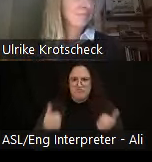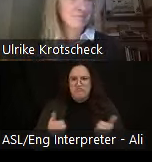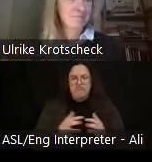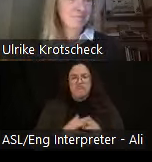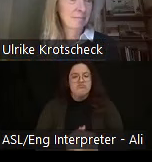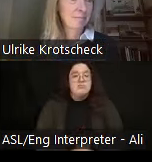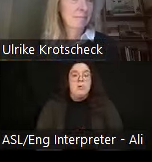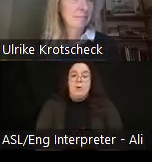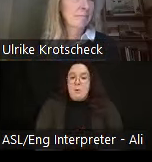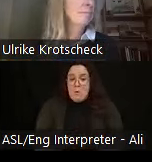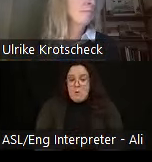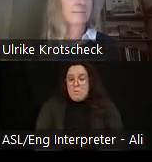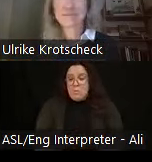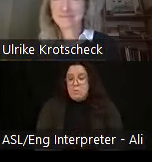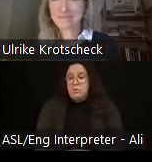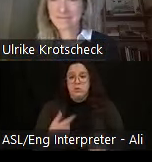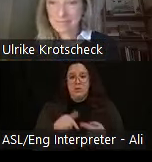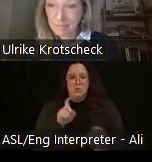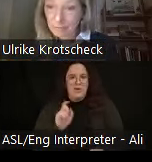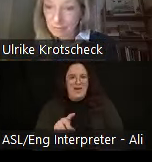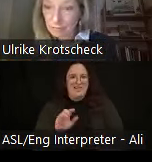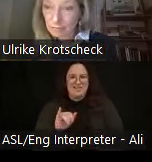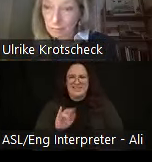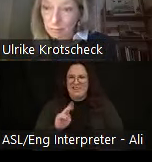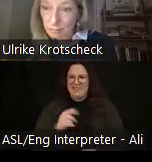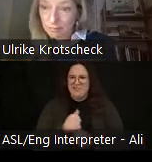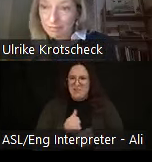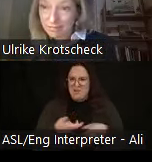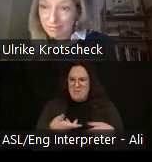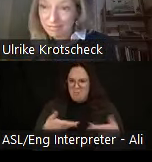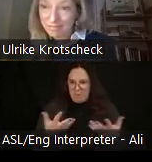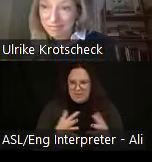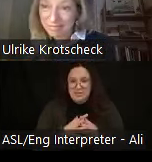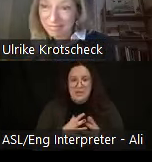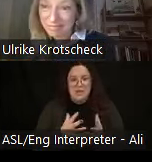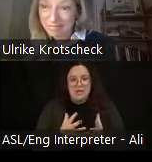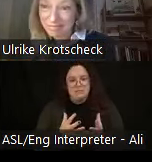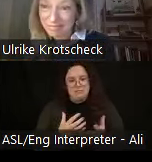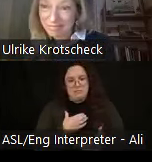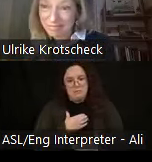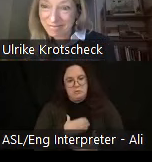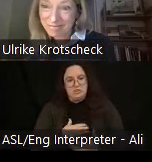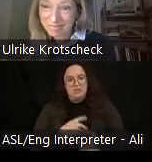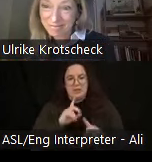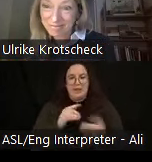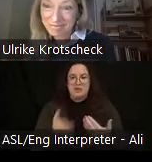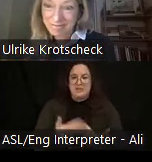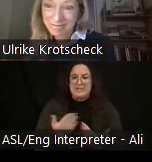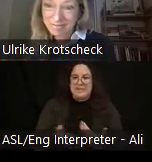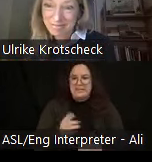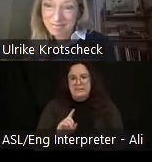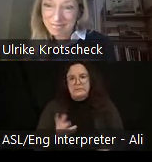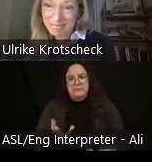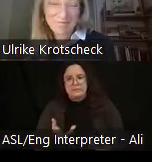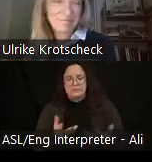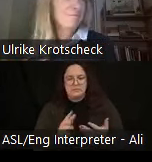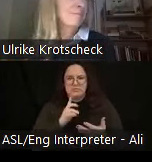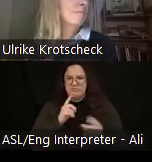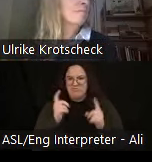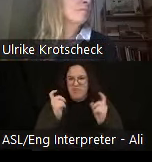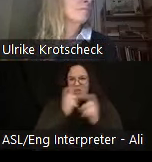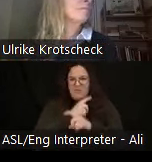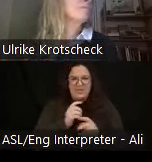when we asked this question of what ink were they made of, I wish I had an easy answer. The reality is that